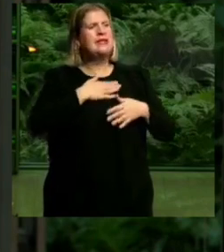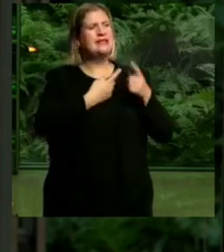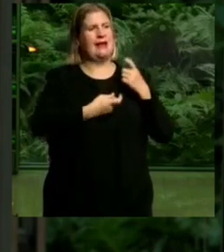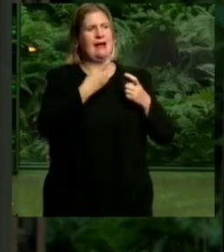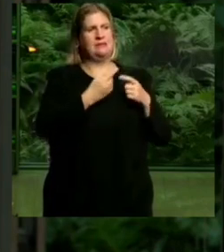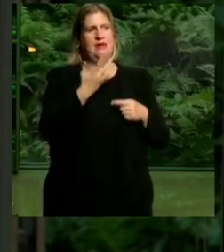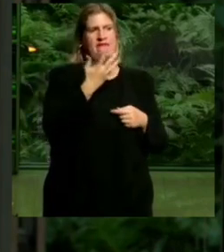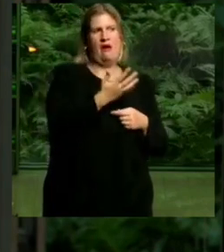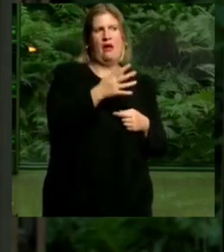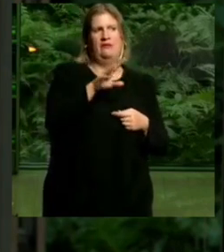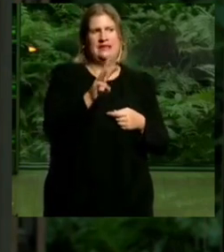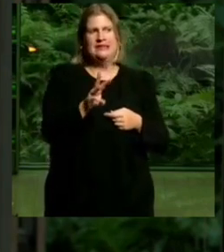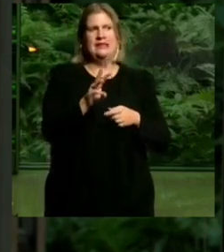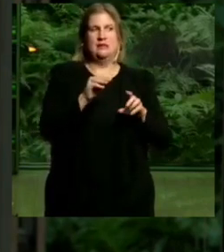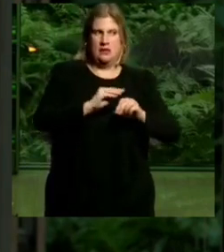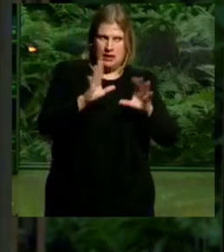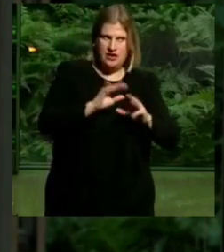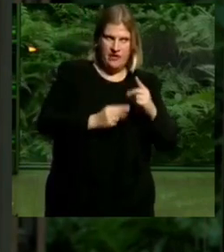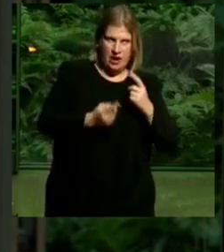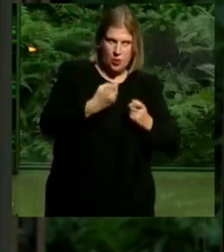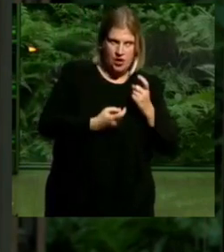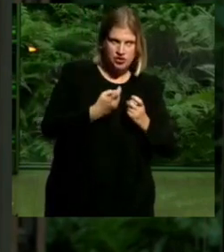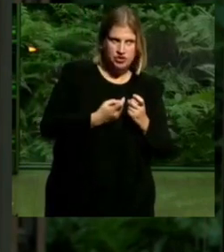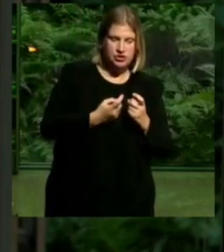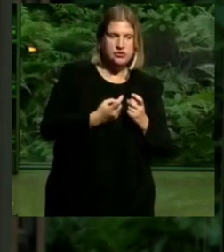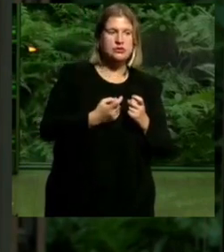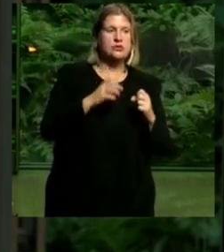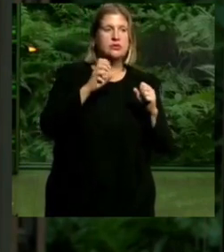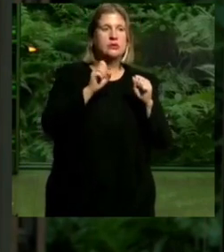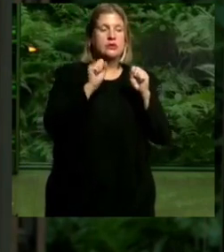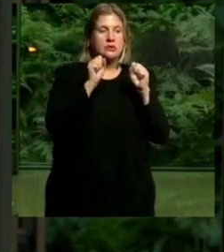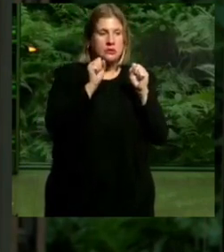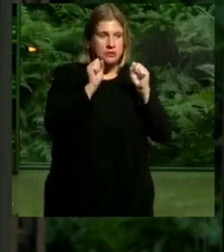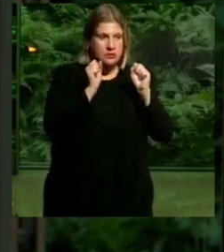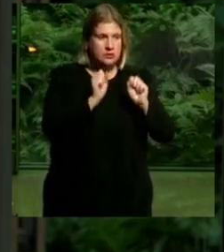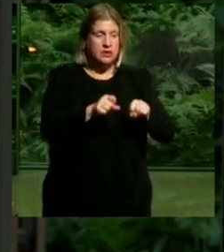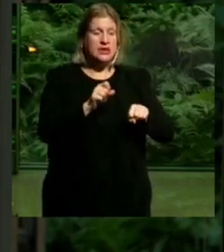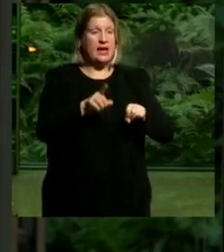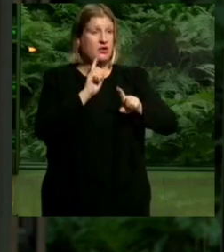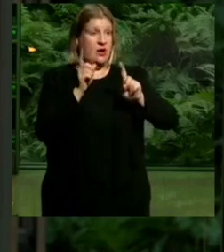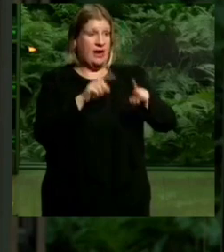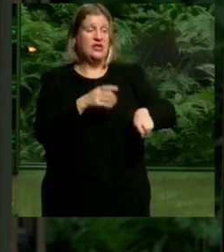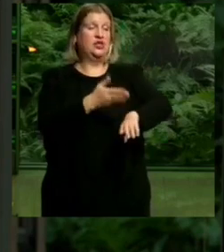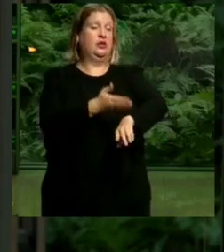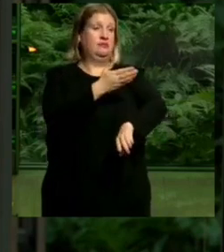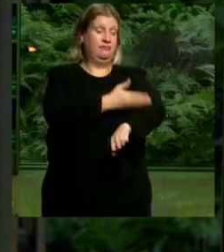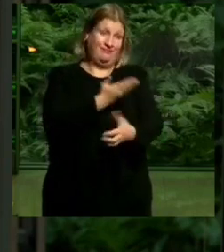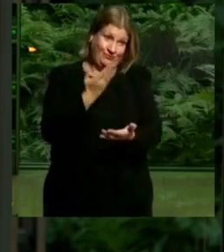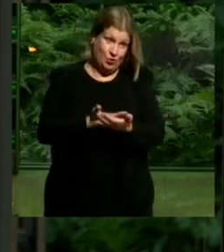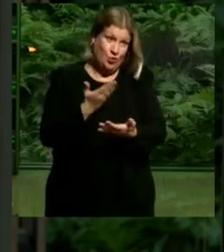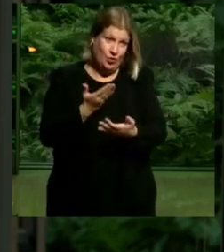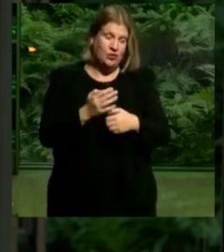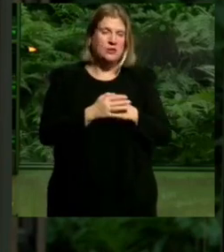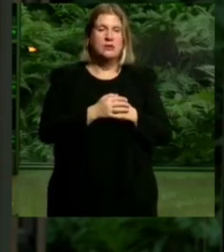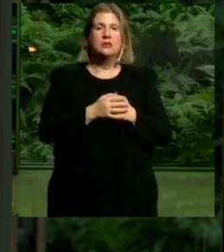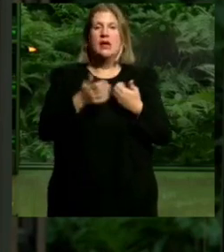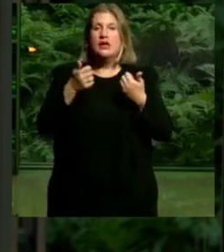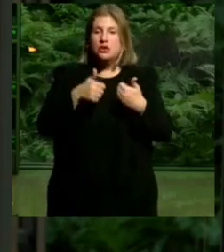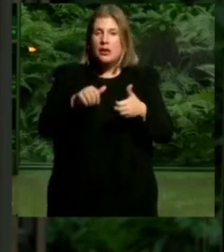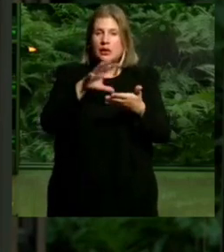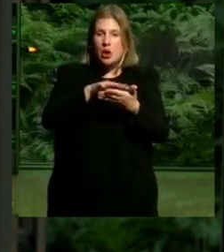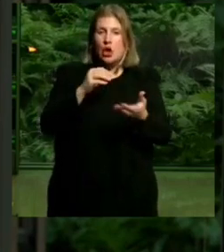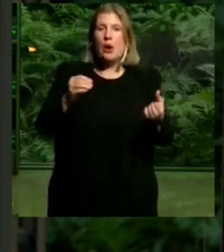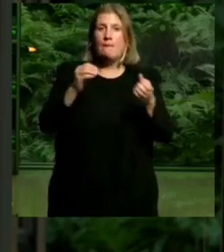5 to 6 clarifying questions that would improve your answer. So that way it actually tries to learn more about